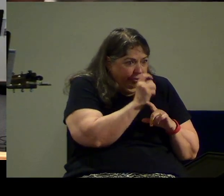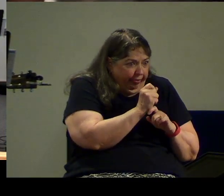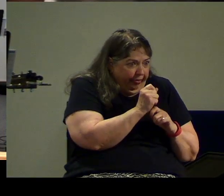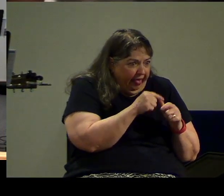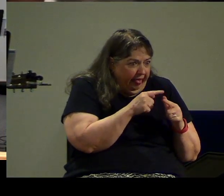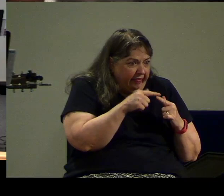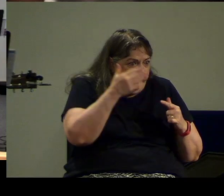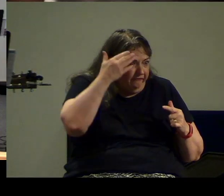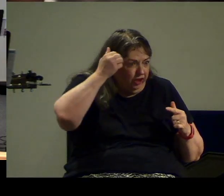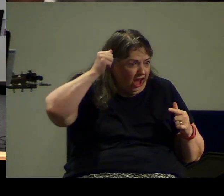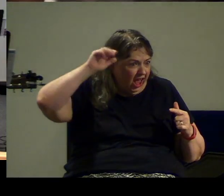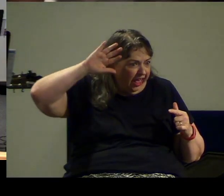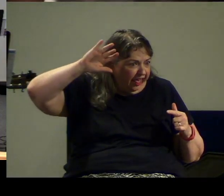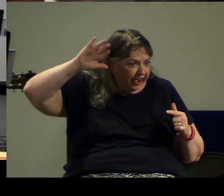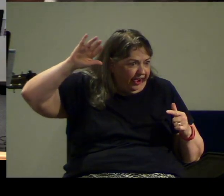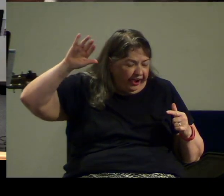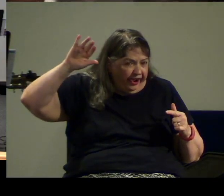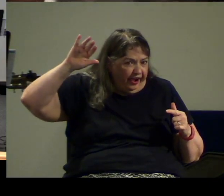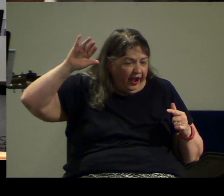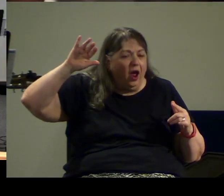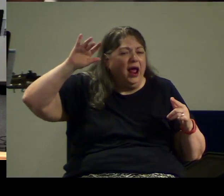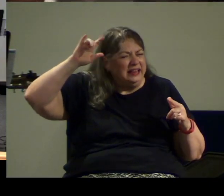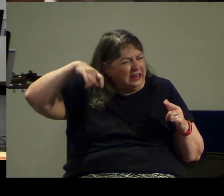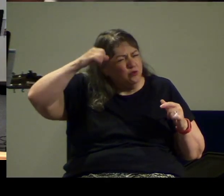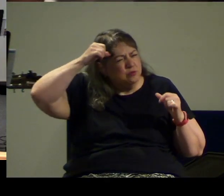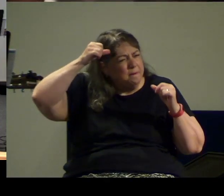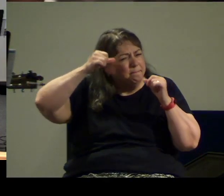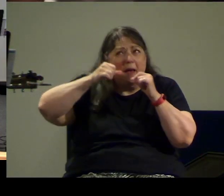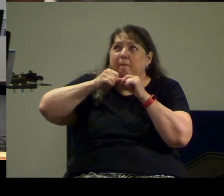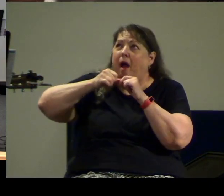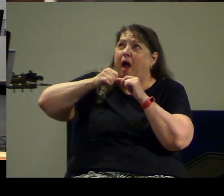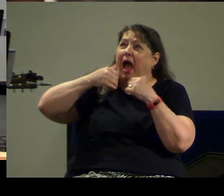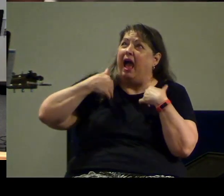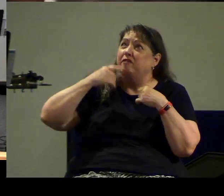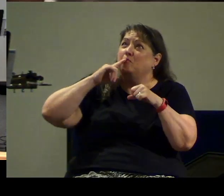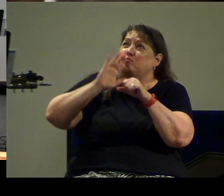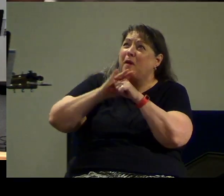the eternity with God that we're promised as followers of Him.